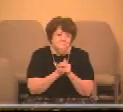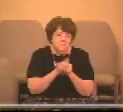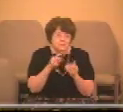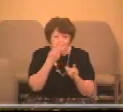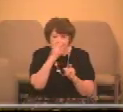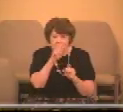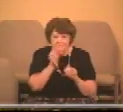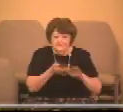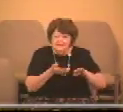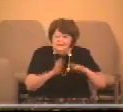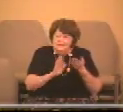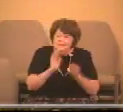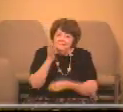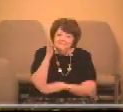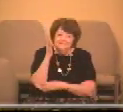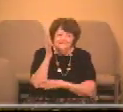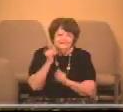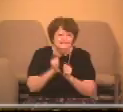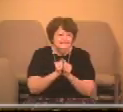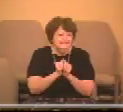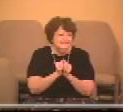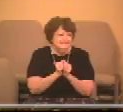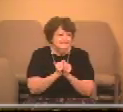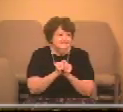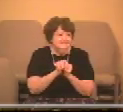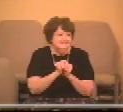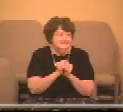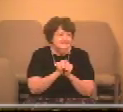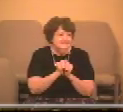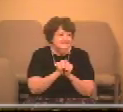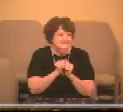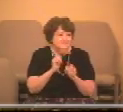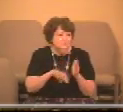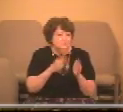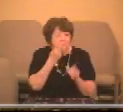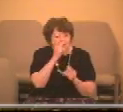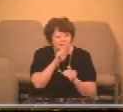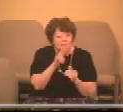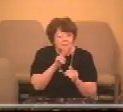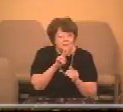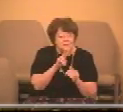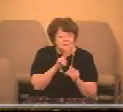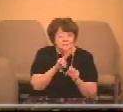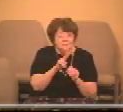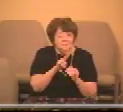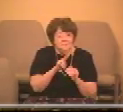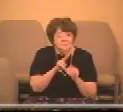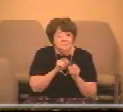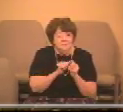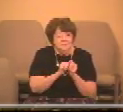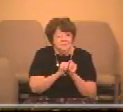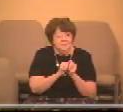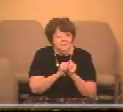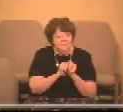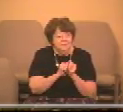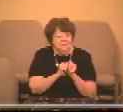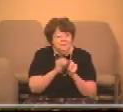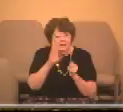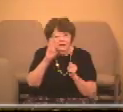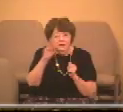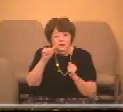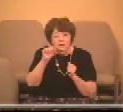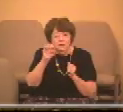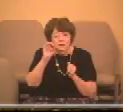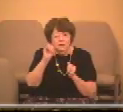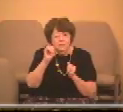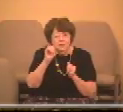dead tree. Now, if you look real closely, what you see is that the base of that dead snag is not touching the water, nor is it touching